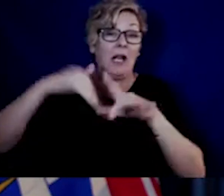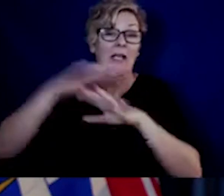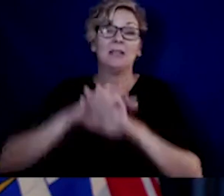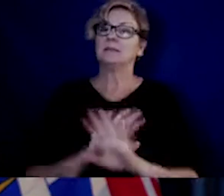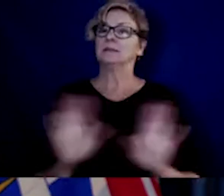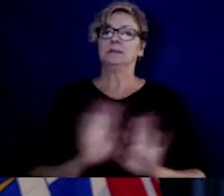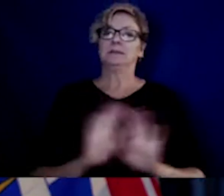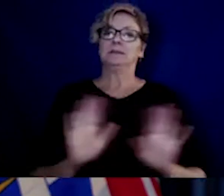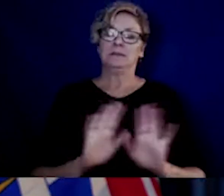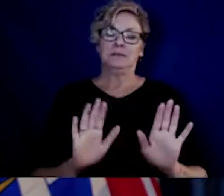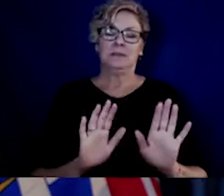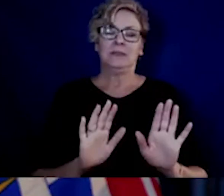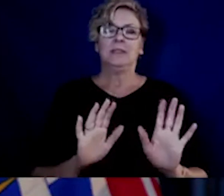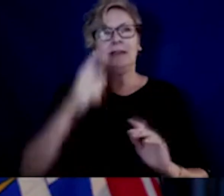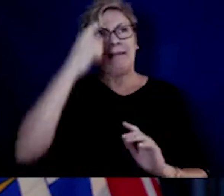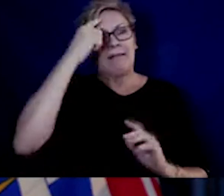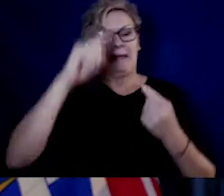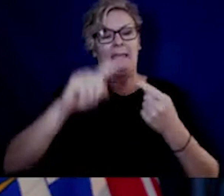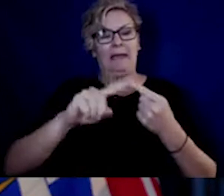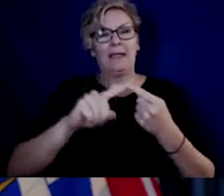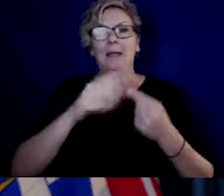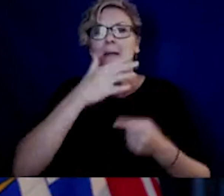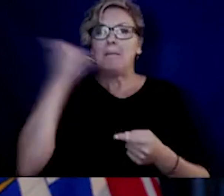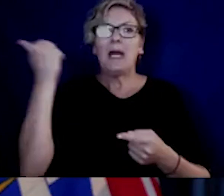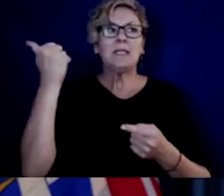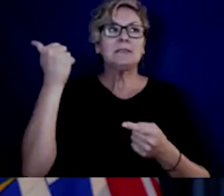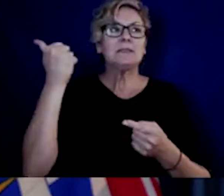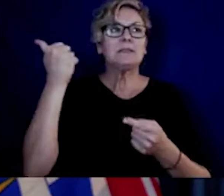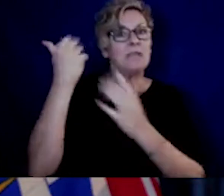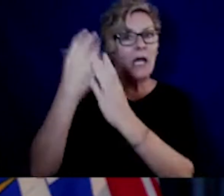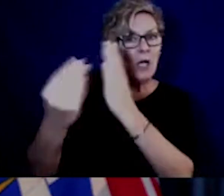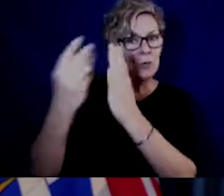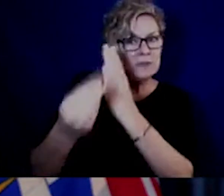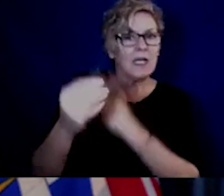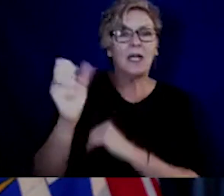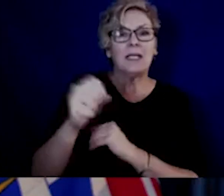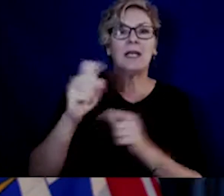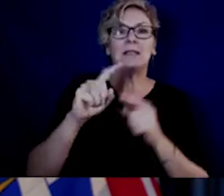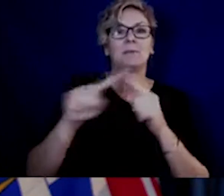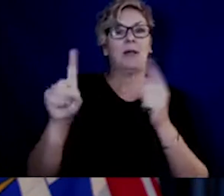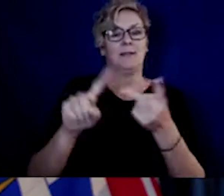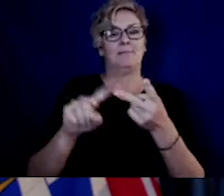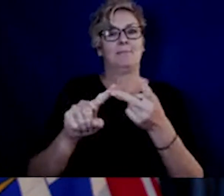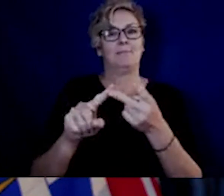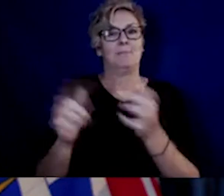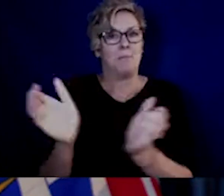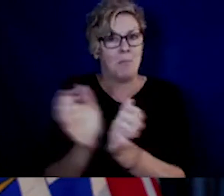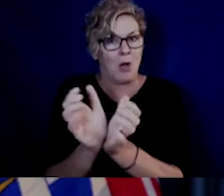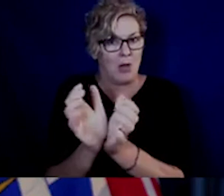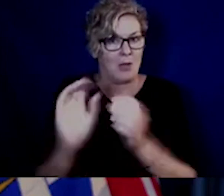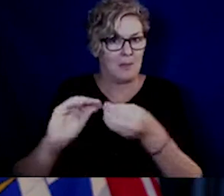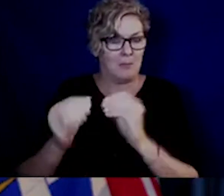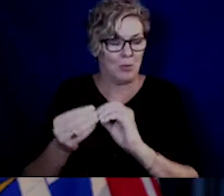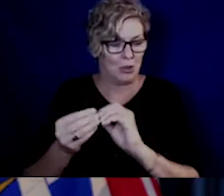small numbers with things pre-packaged for kids. But I think there's lots of great ways that we can do it just with our own family, and the